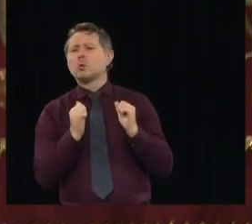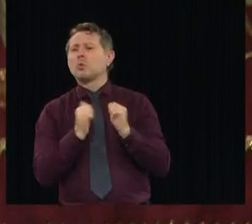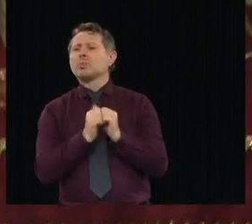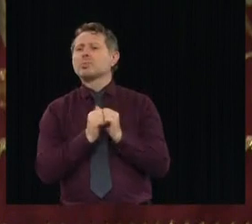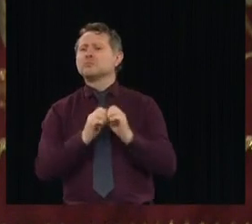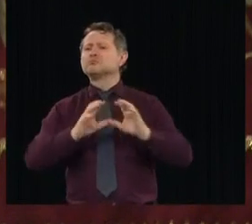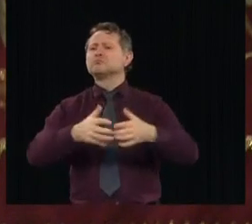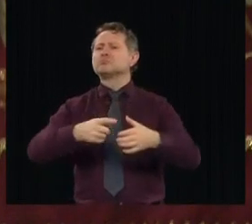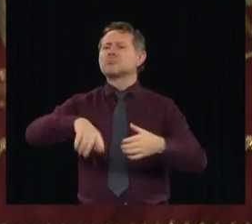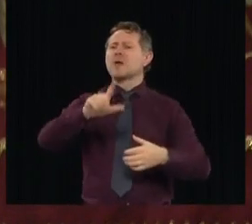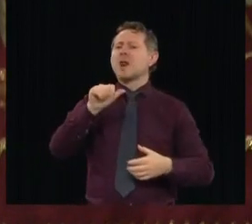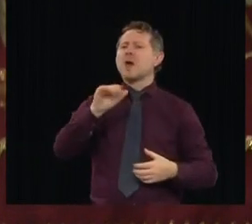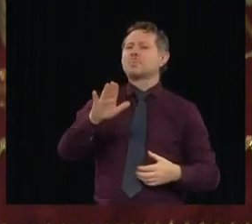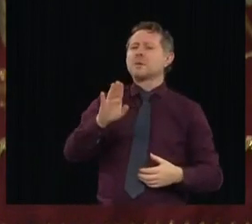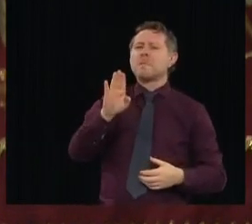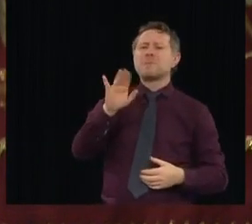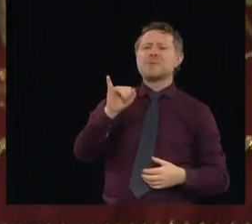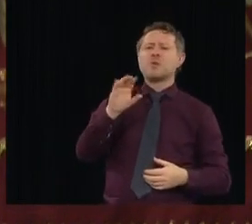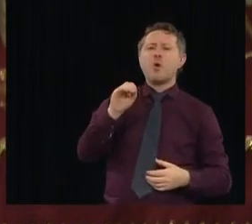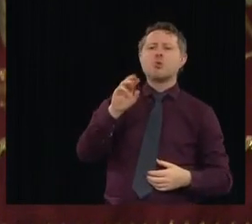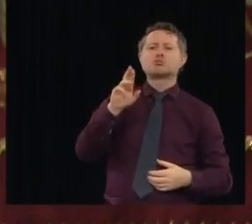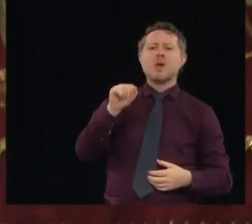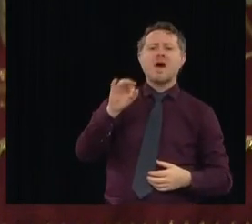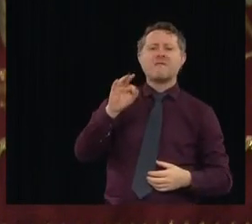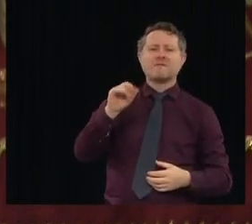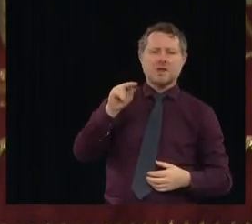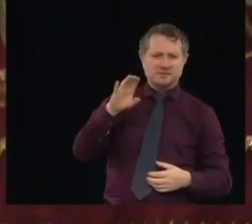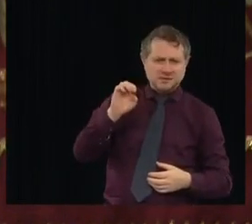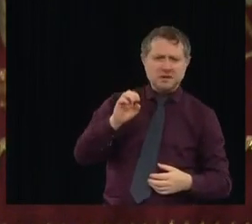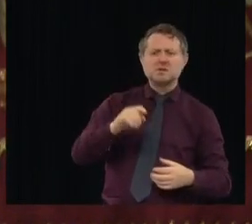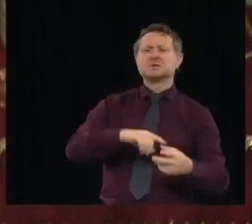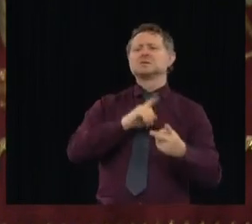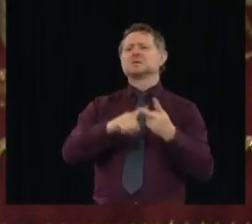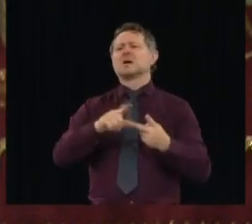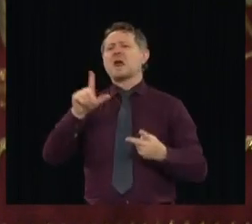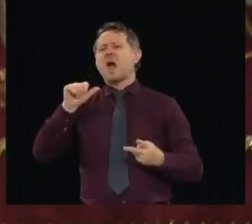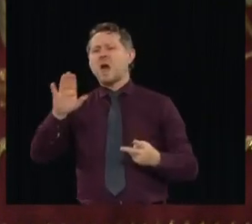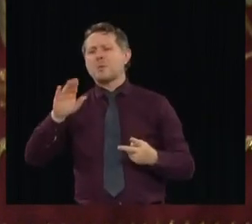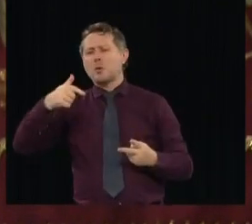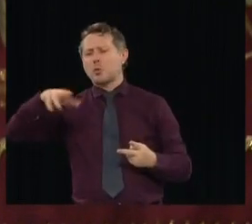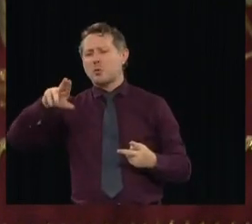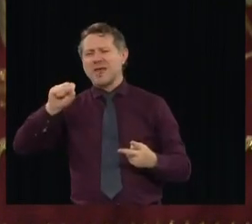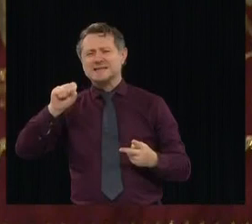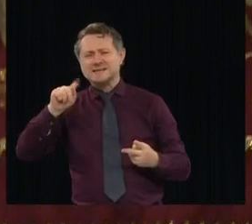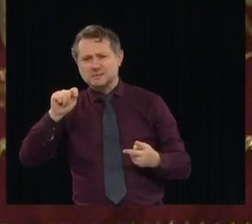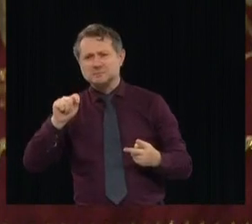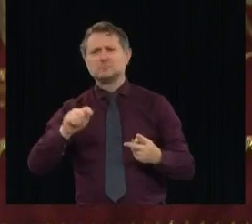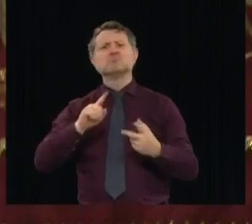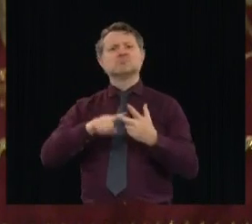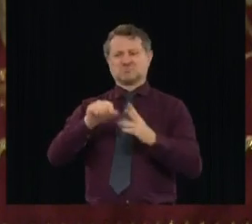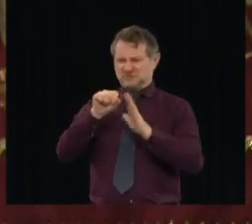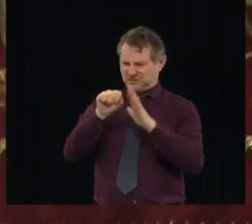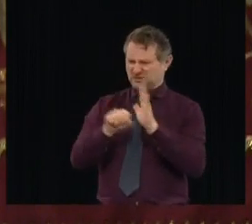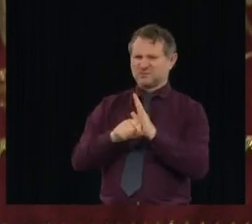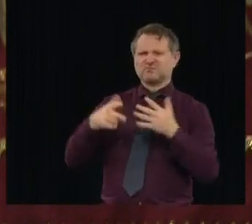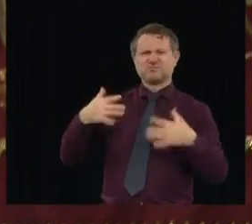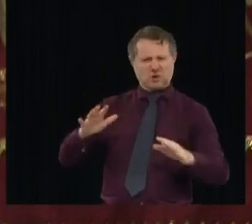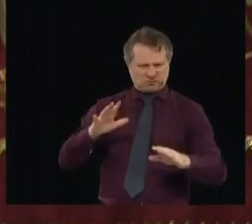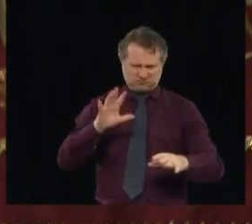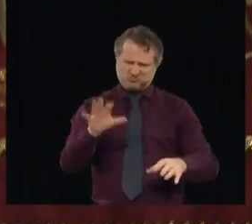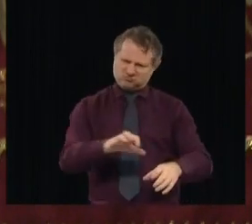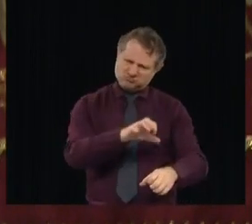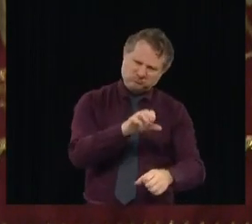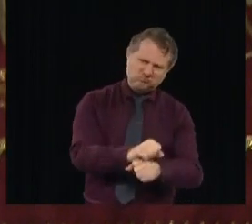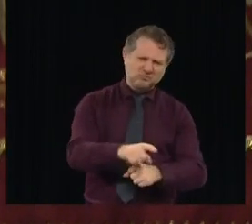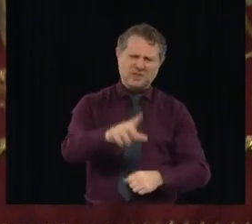and Quest to get additional capacity, and the state has reserved 30,000 tests per day to be dedicated just to nursing home staff.